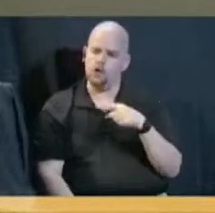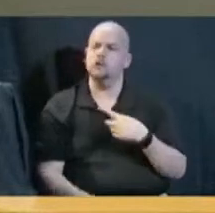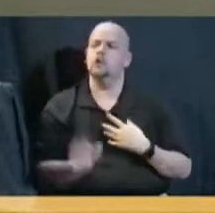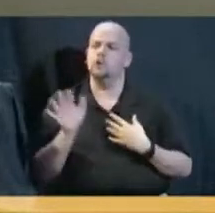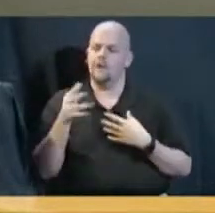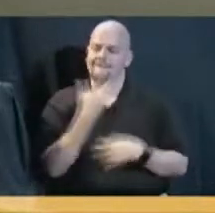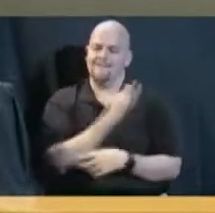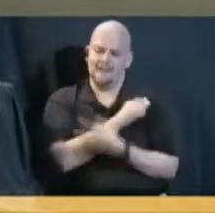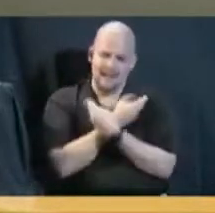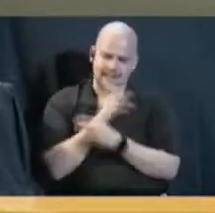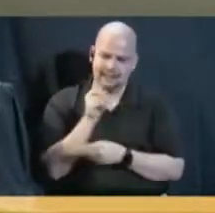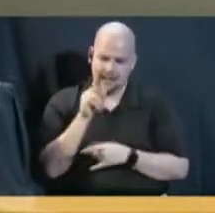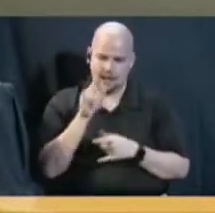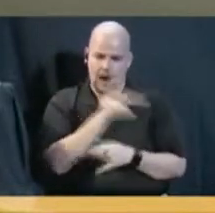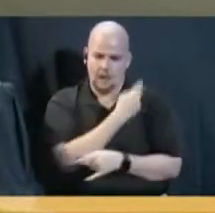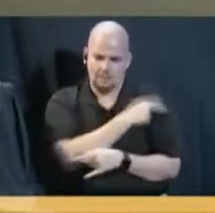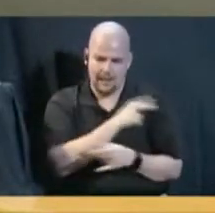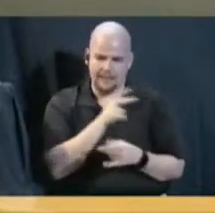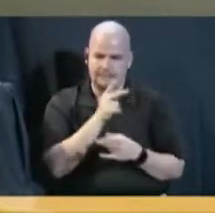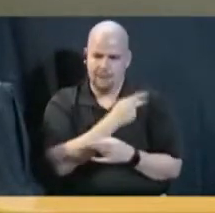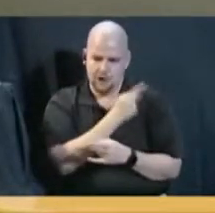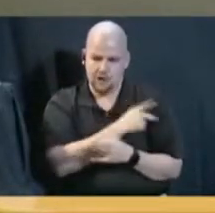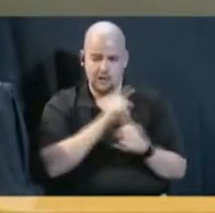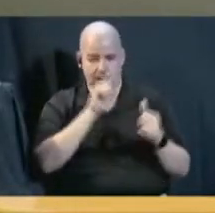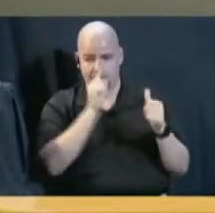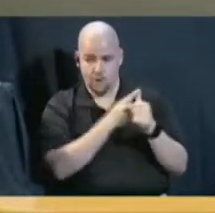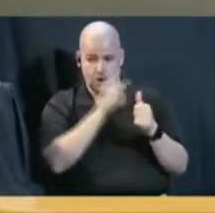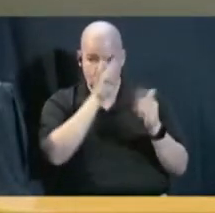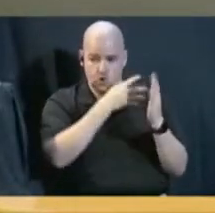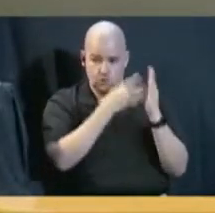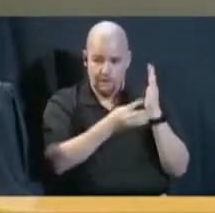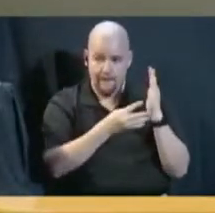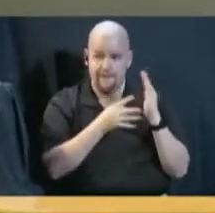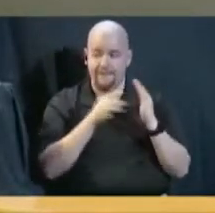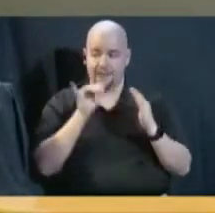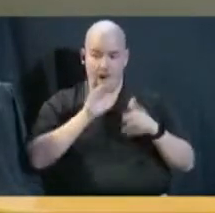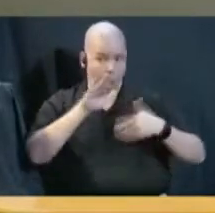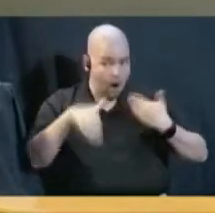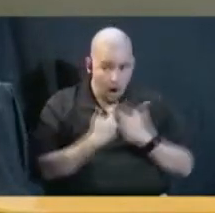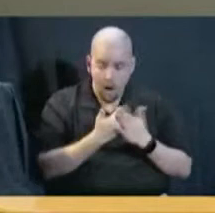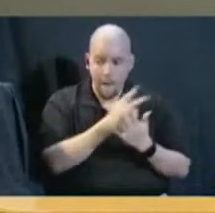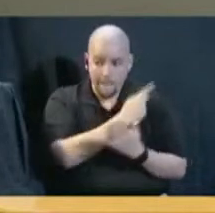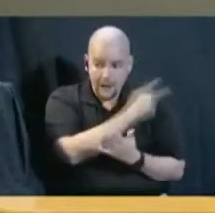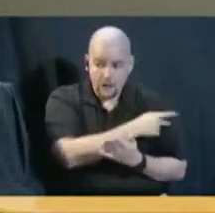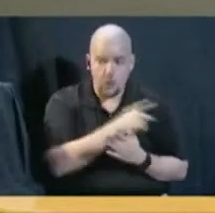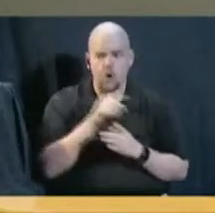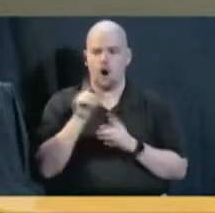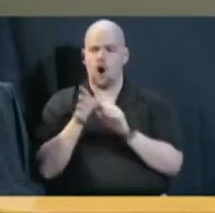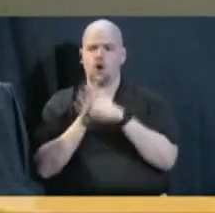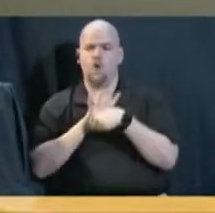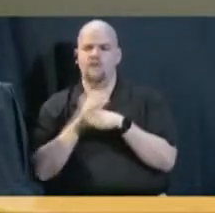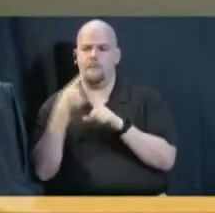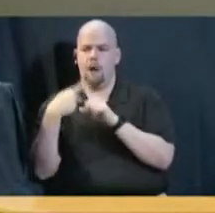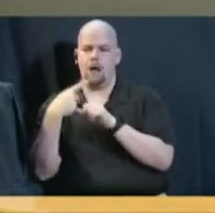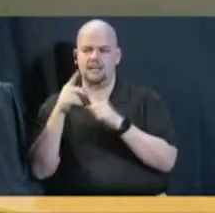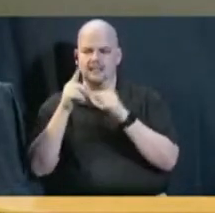and hospitalized patients, the first graph, is that all patients or just COVID positive patients?